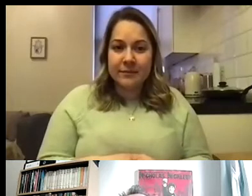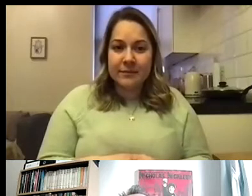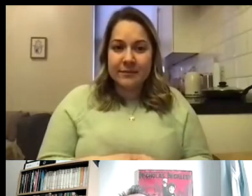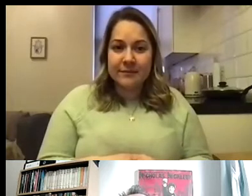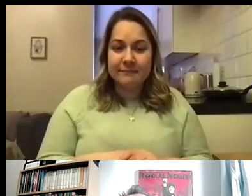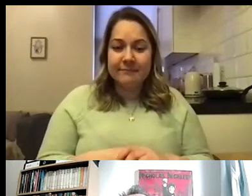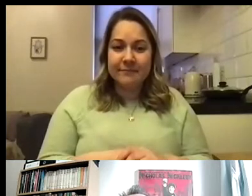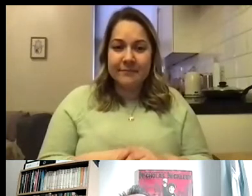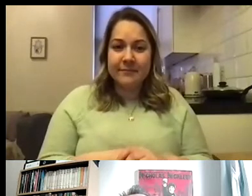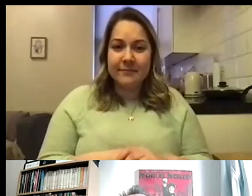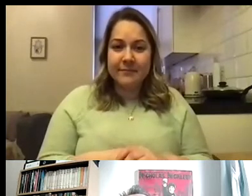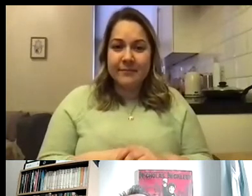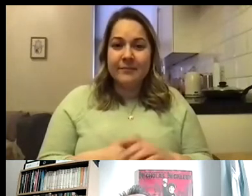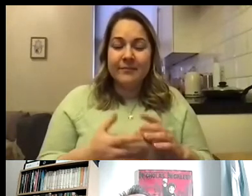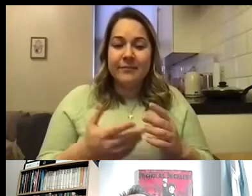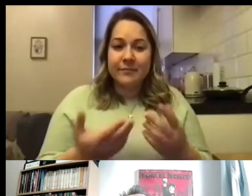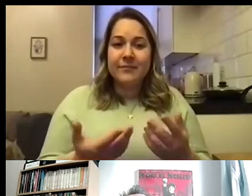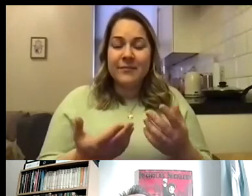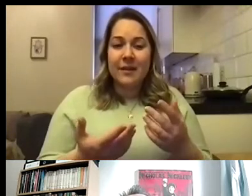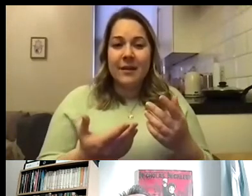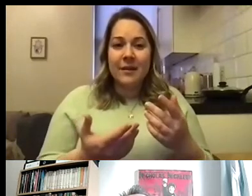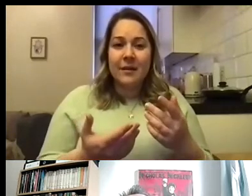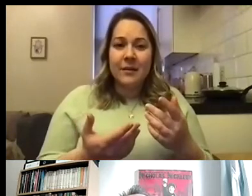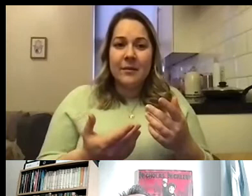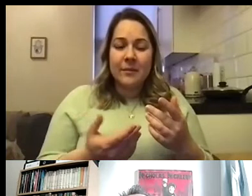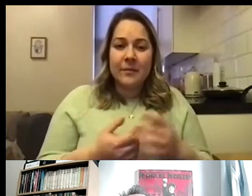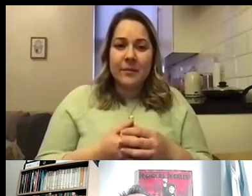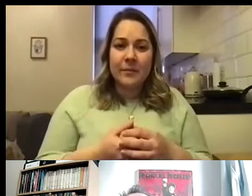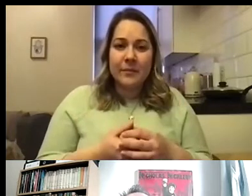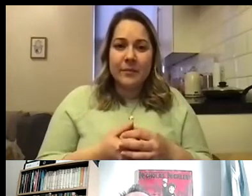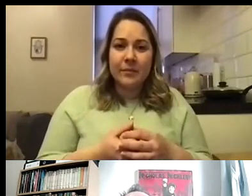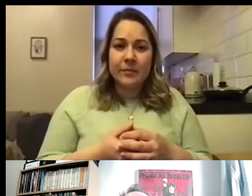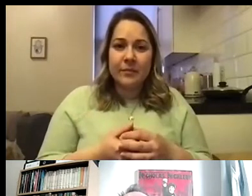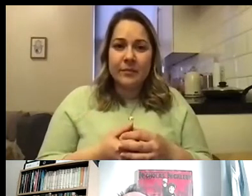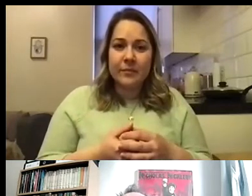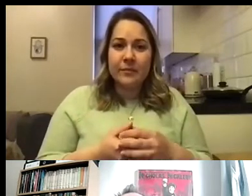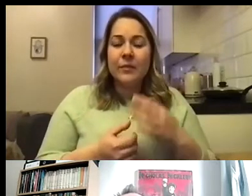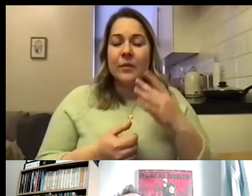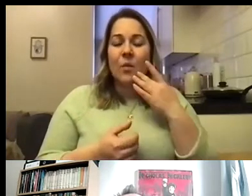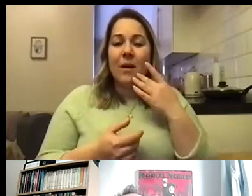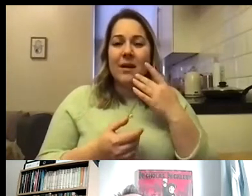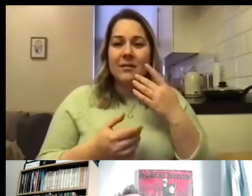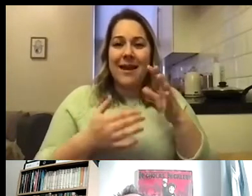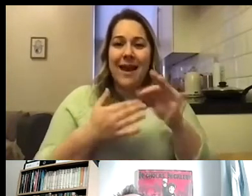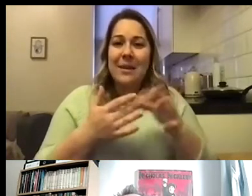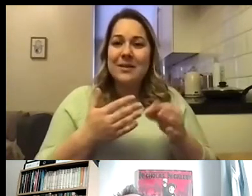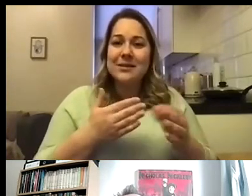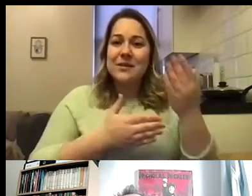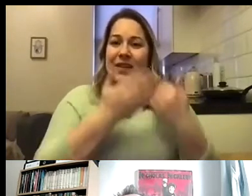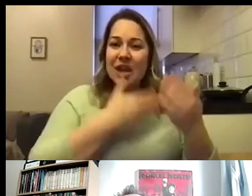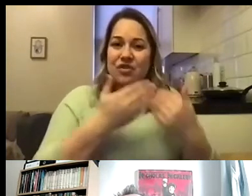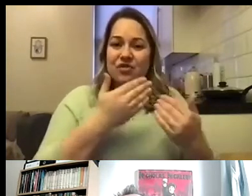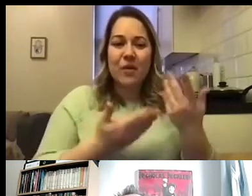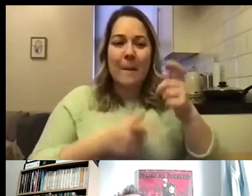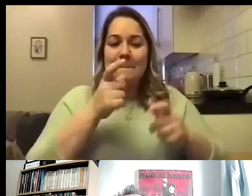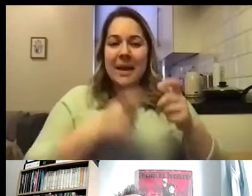another artist. I think that idea of when elements of history or people in history aren't there to